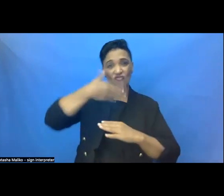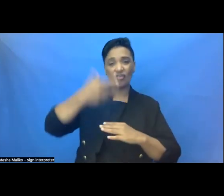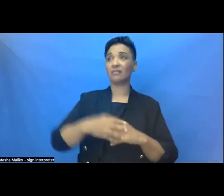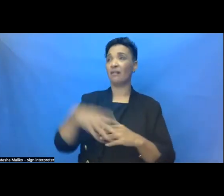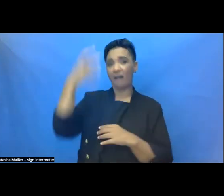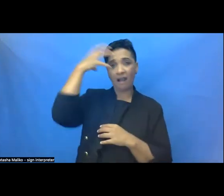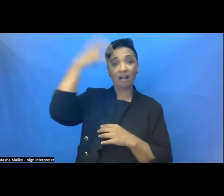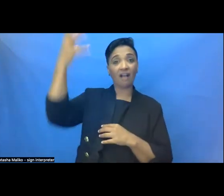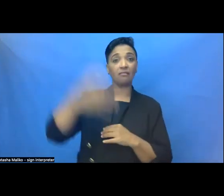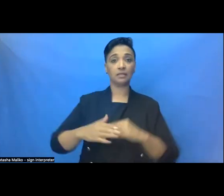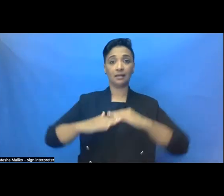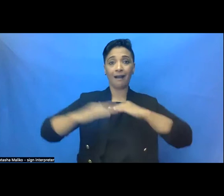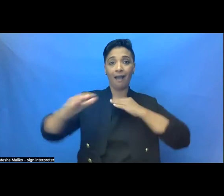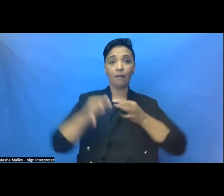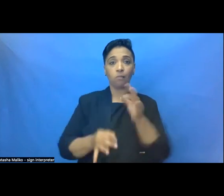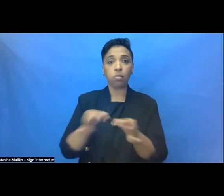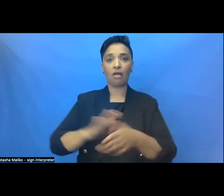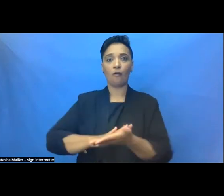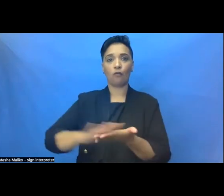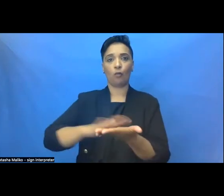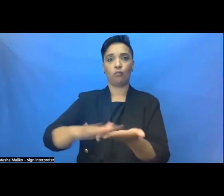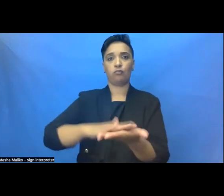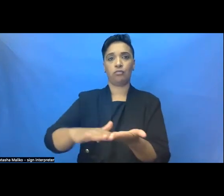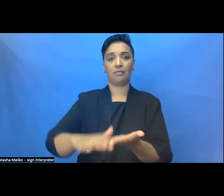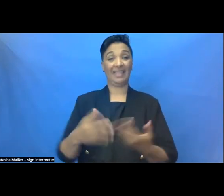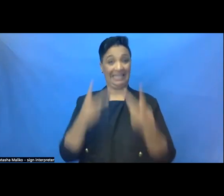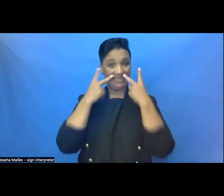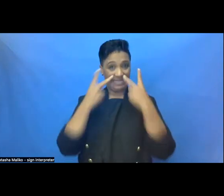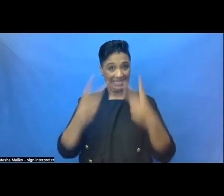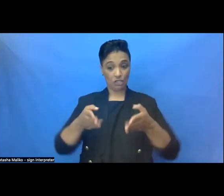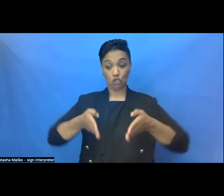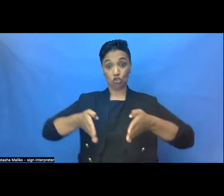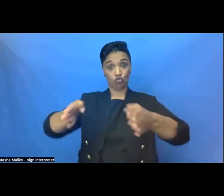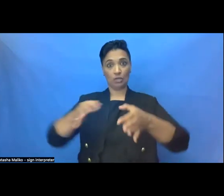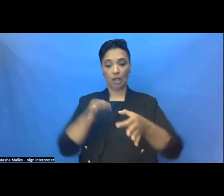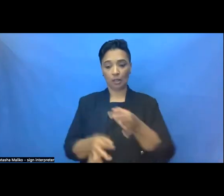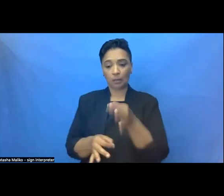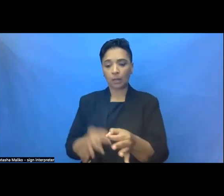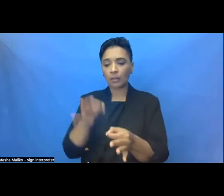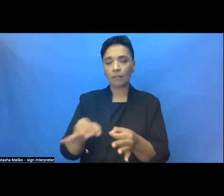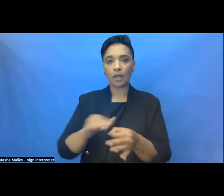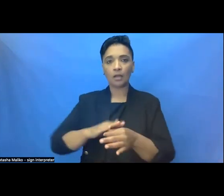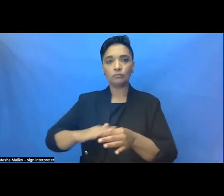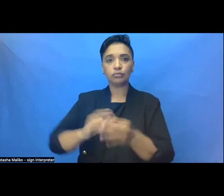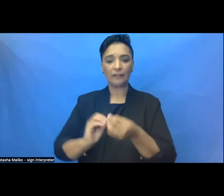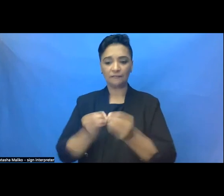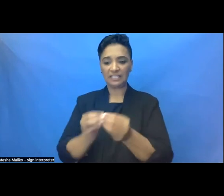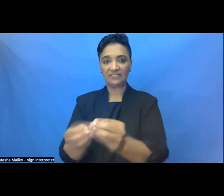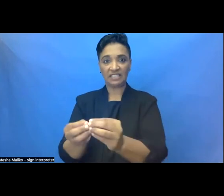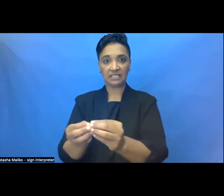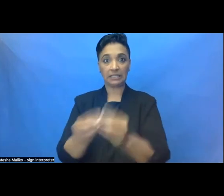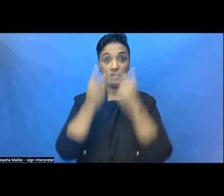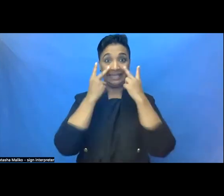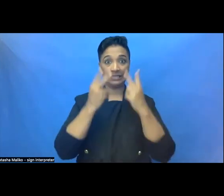the potholes. If the local governments can fill potholes in the streets, if the orphanages can start constructing new